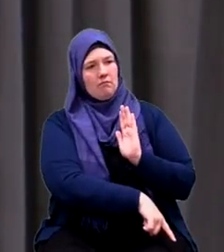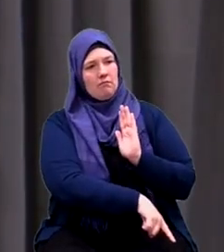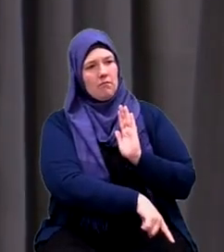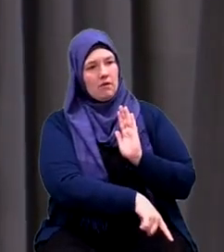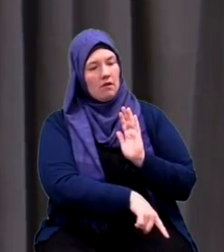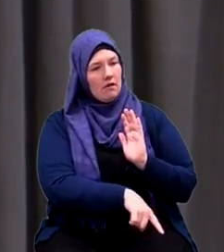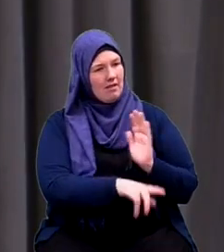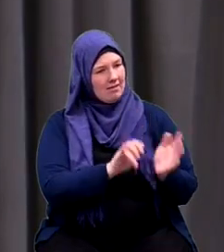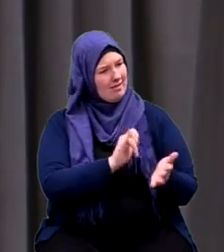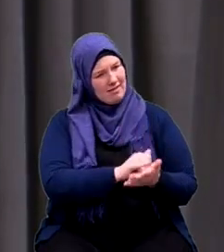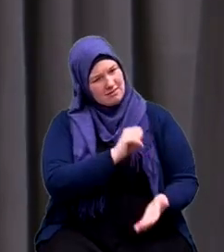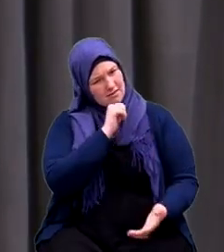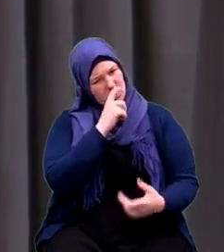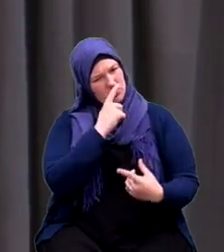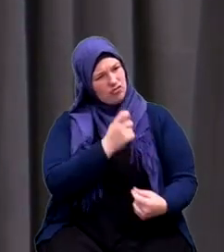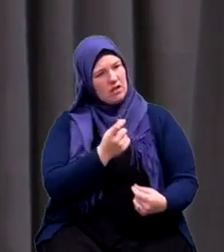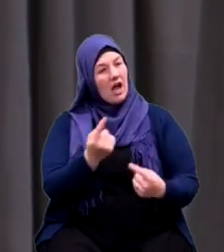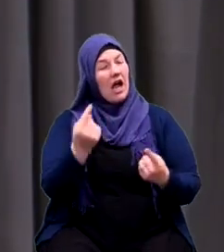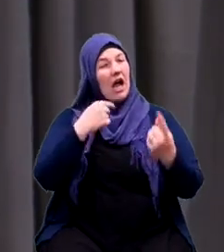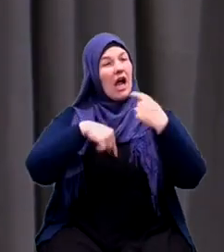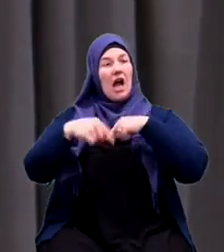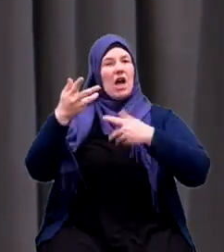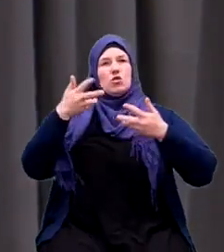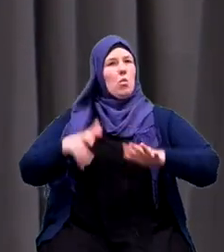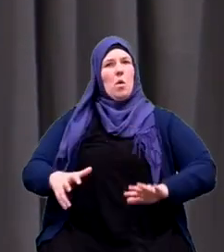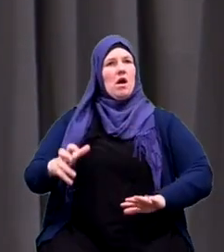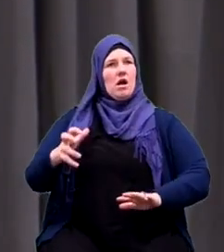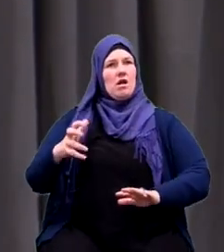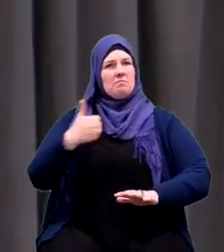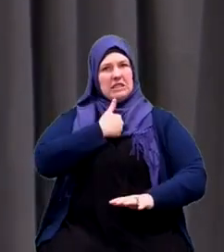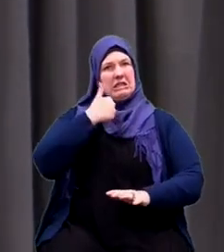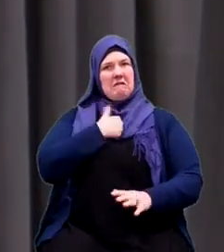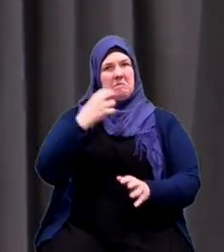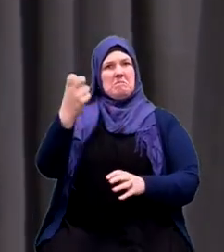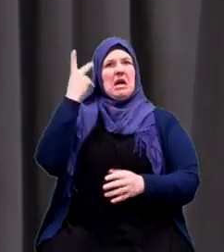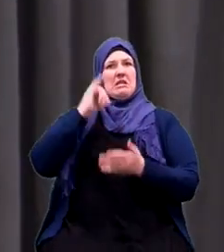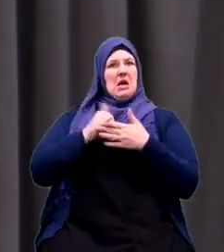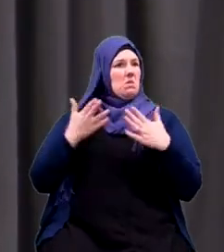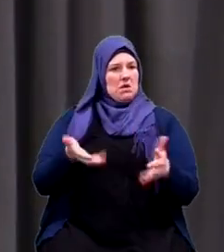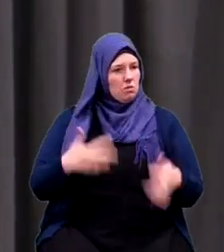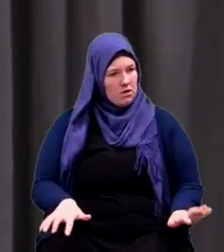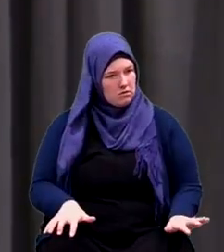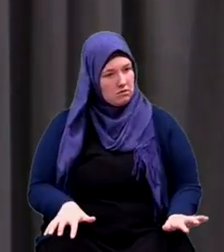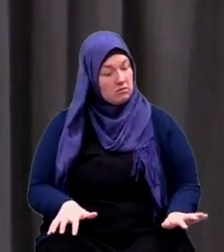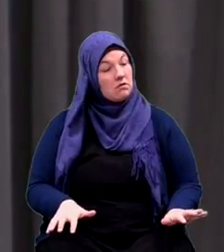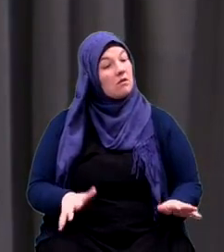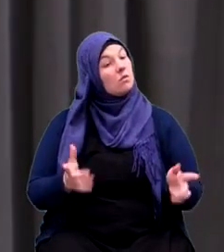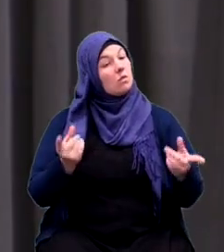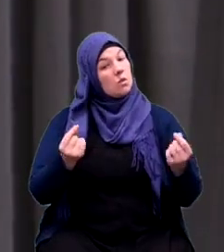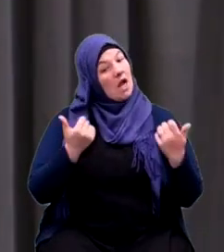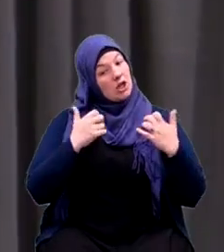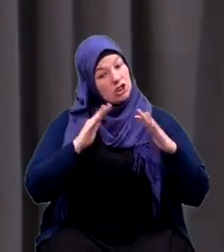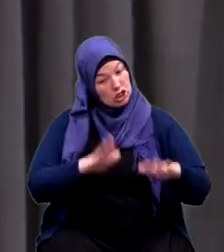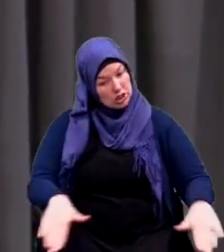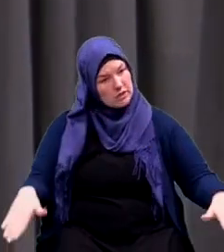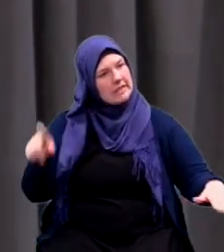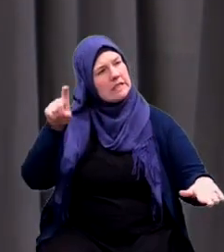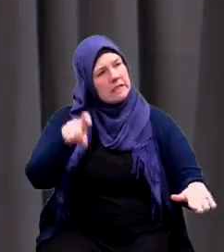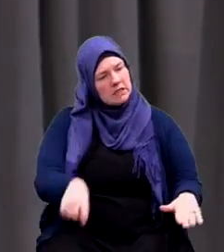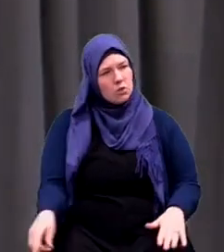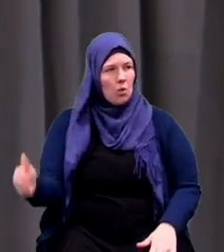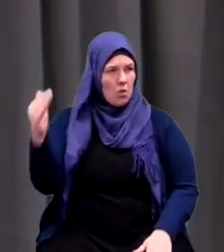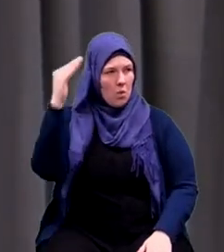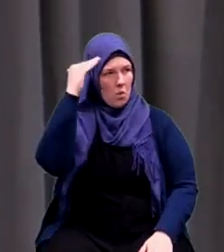That's not something I'm interested in going back to. What I'm interested in is that our children, they need to